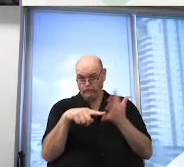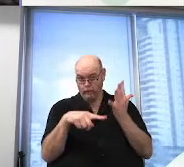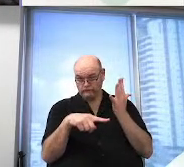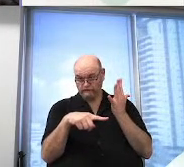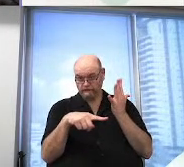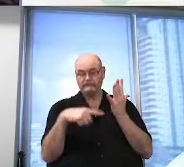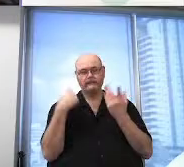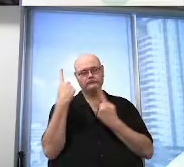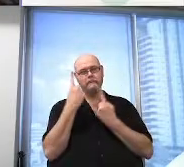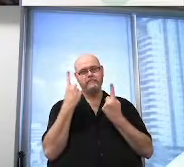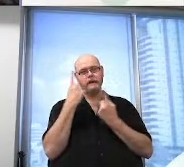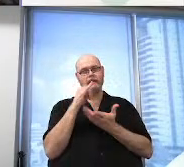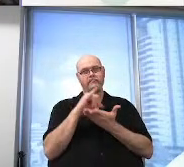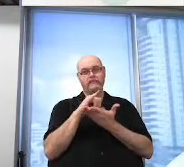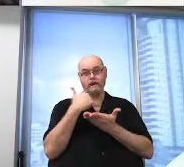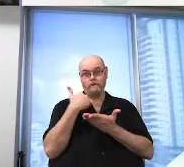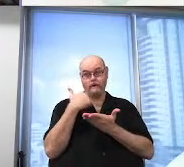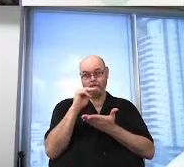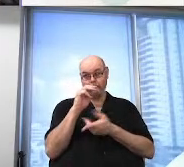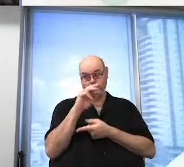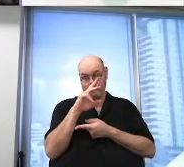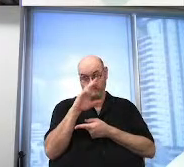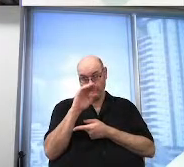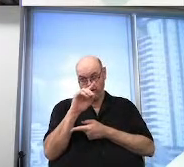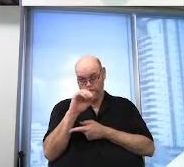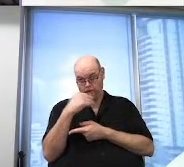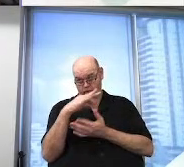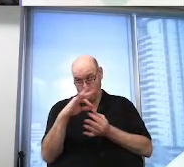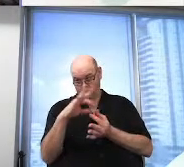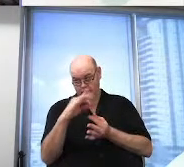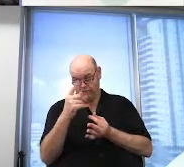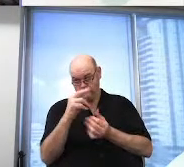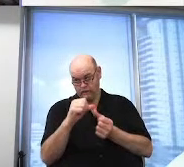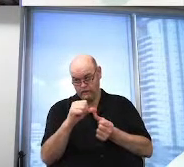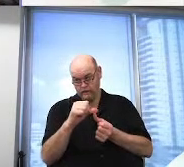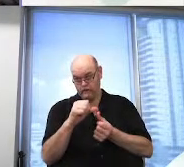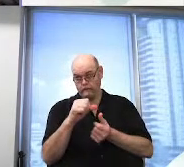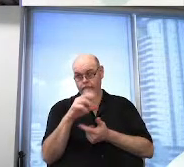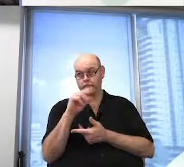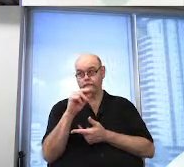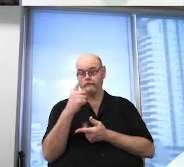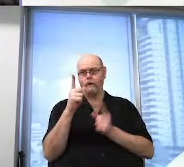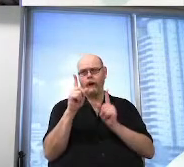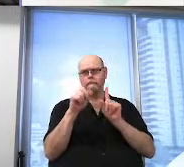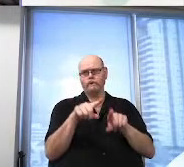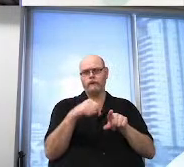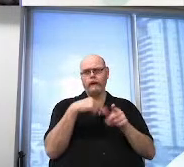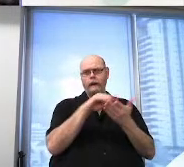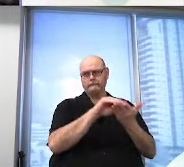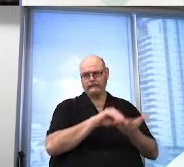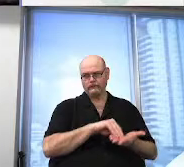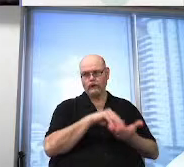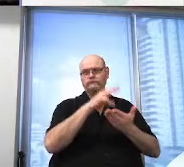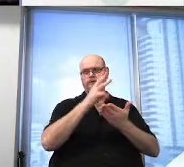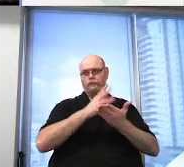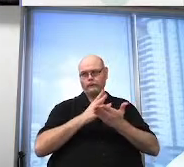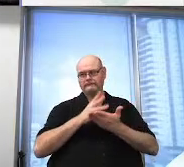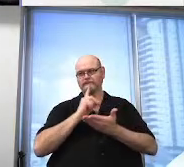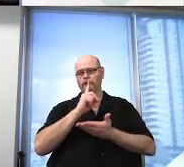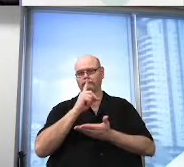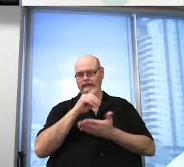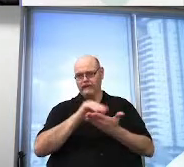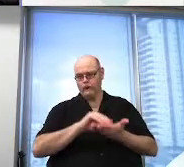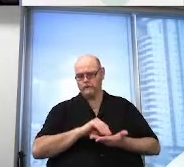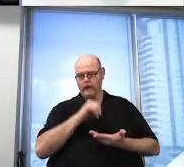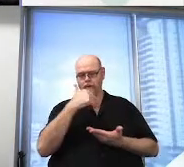monitor those. Well, let me give that some thought. Ms. Mercado, do you have a comment? Go right ahead, and then we'll continue. No, I agree. I'm taking notes and the